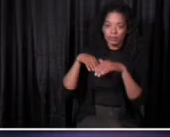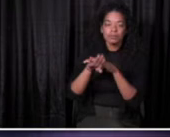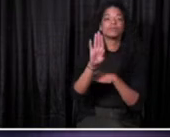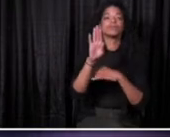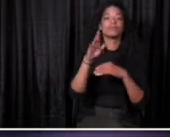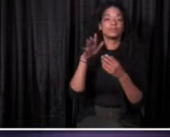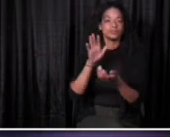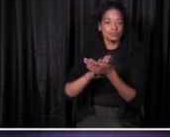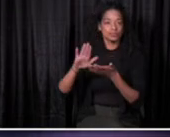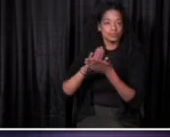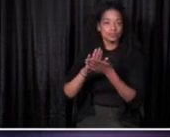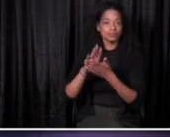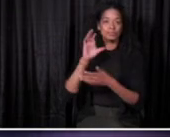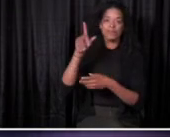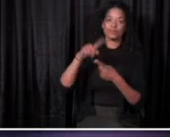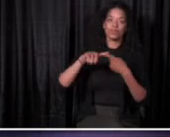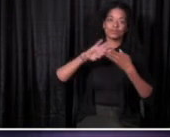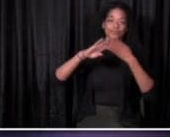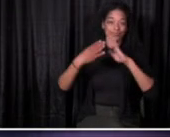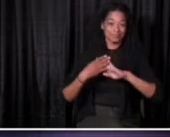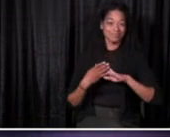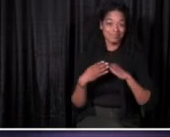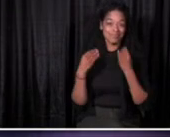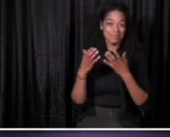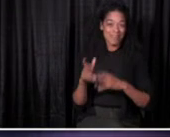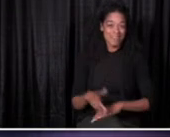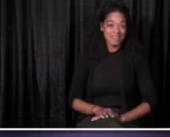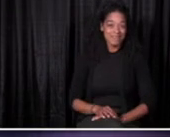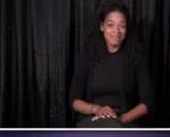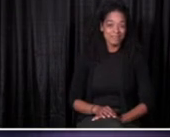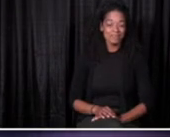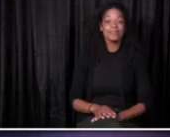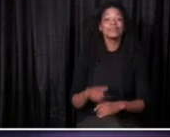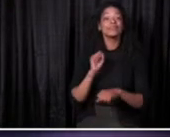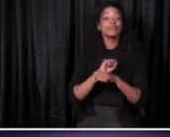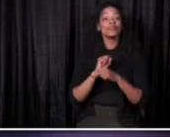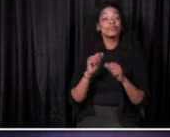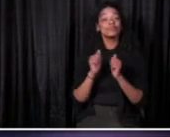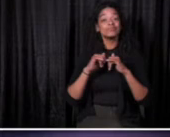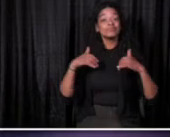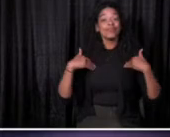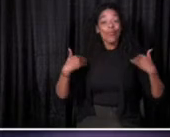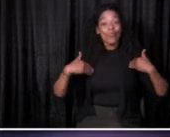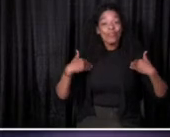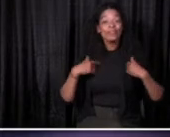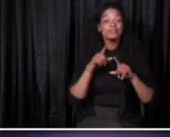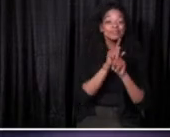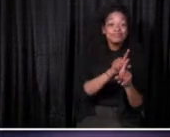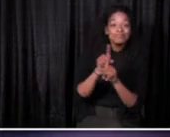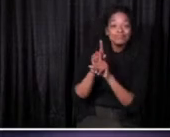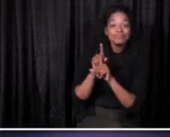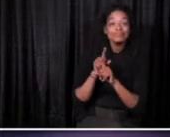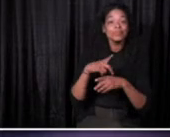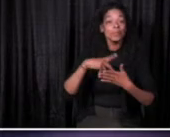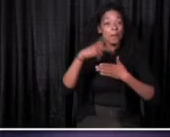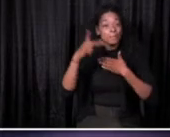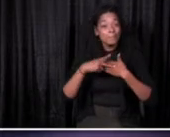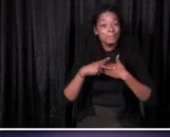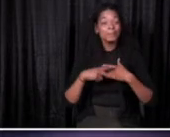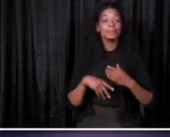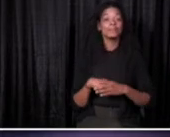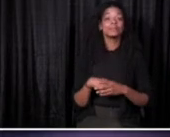post-incarceration. She worked with a youth mentorship program in youth detention